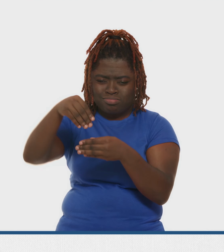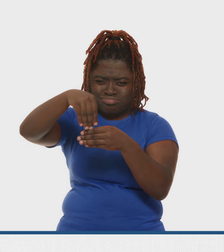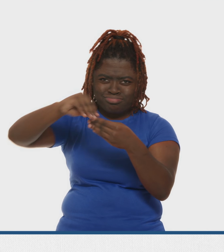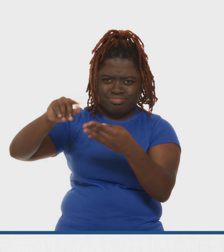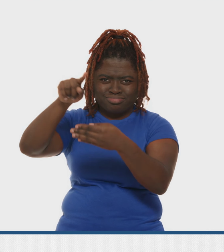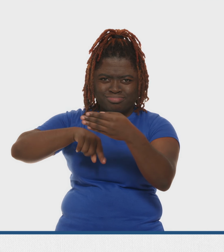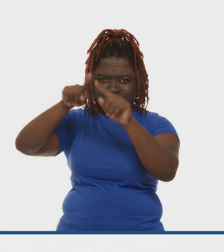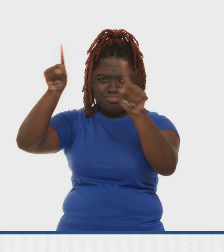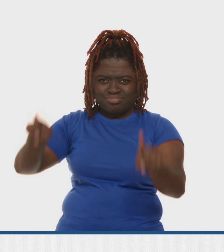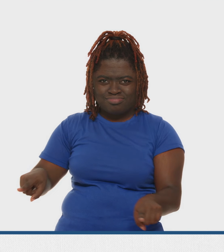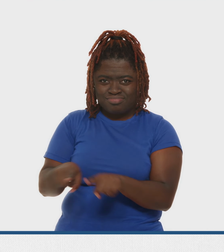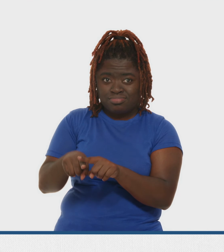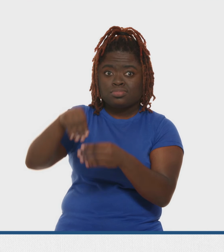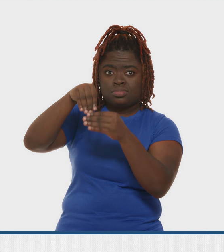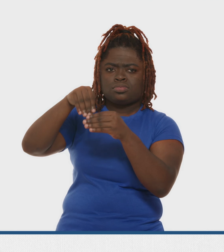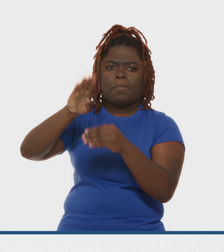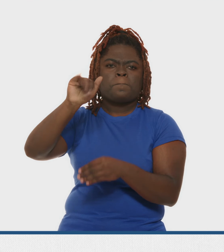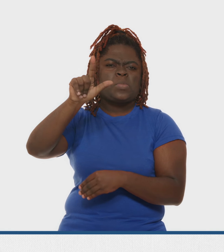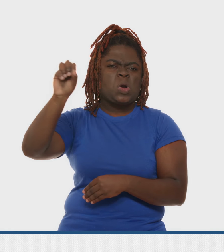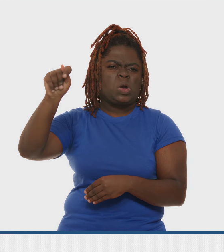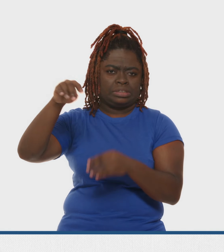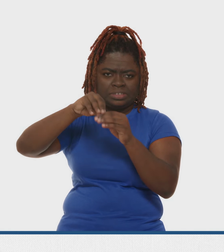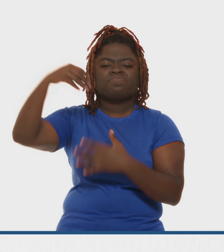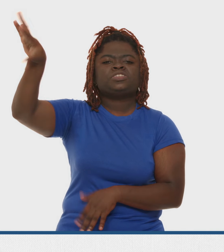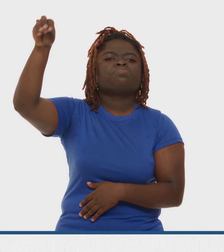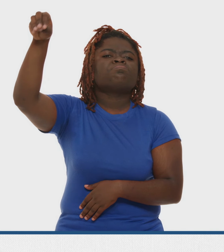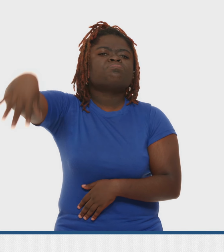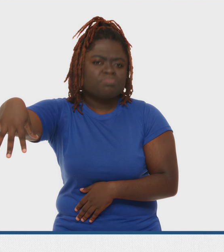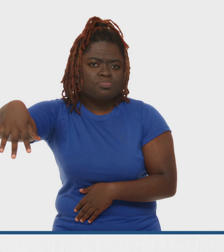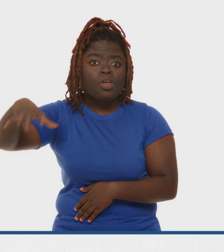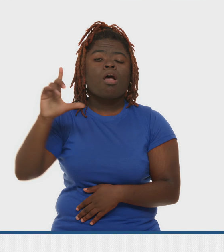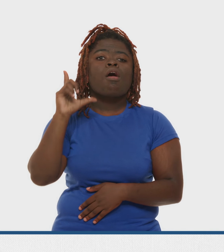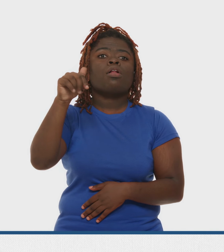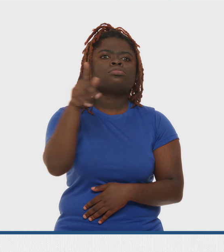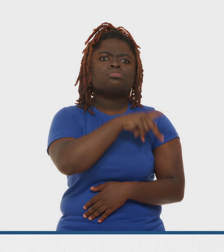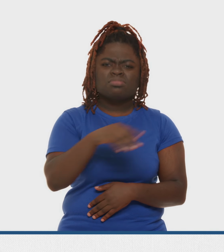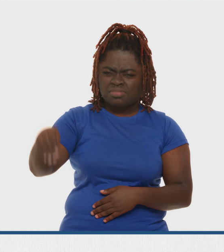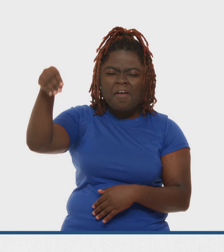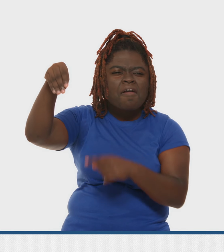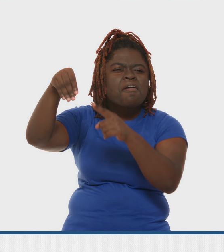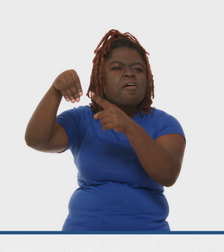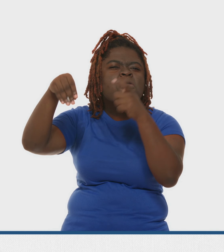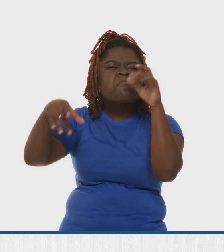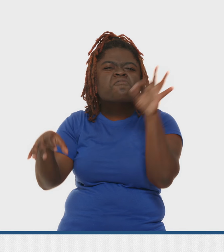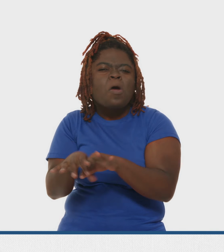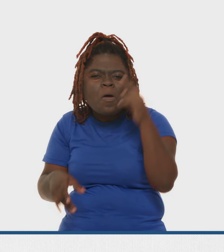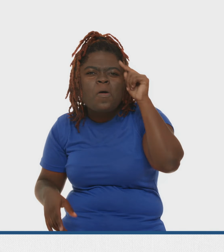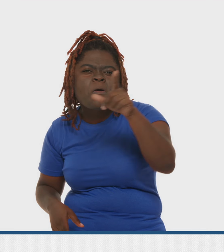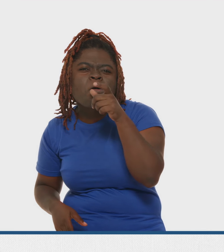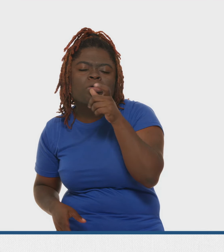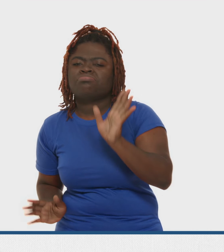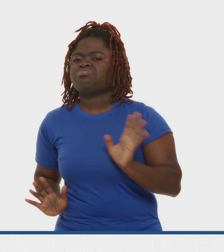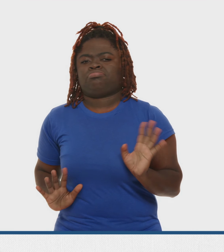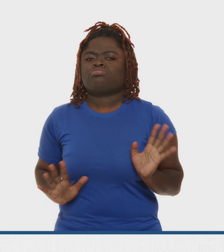is removed before it is deposited into the ballot box by the presiding officer, which means no one will be able to say which elector